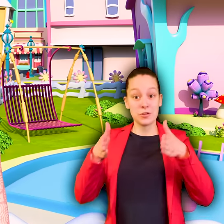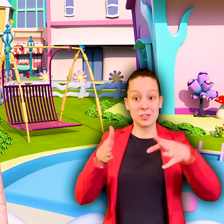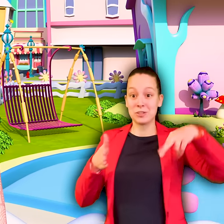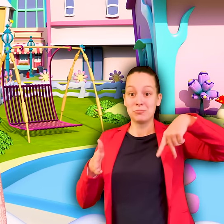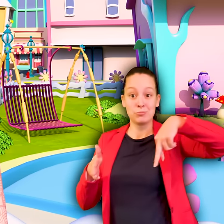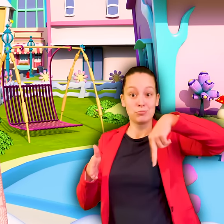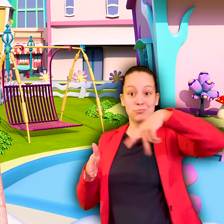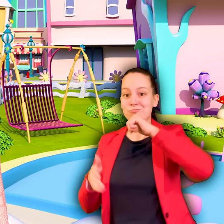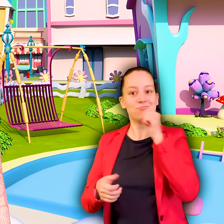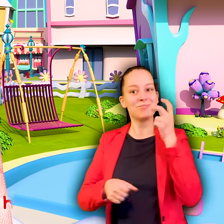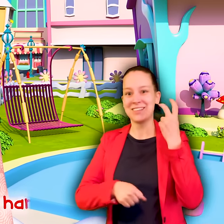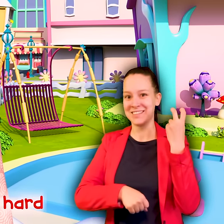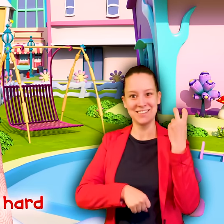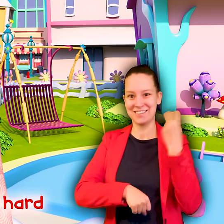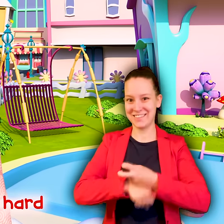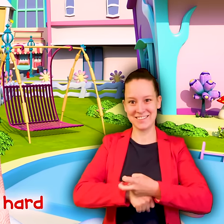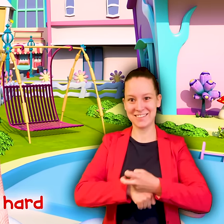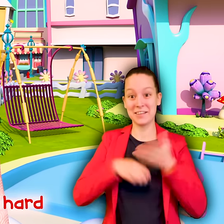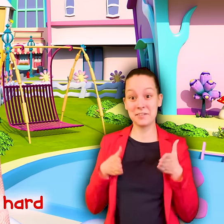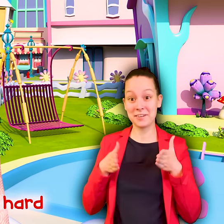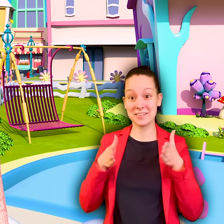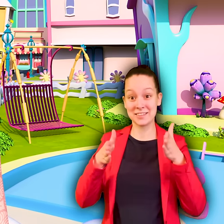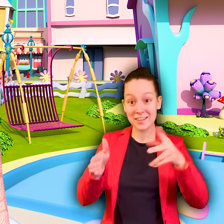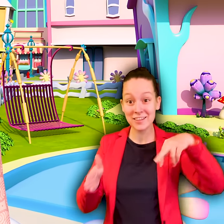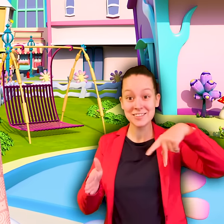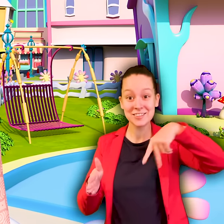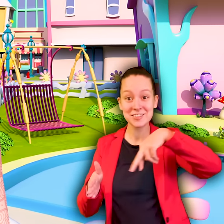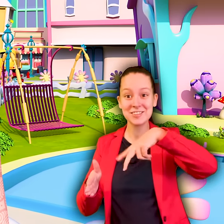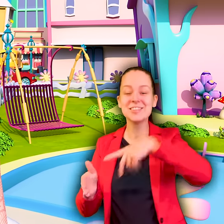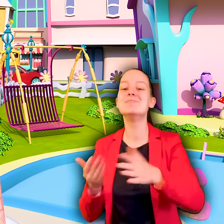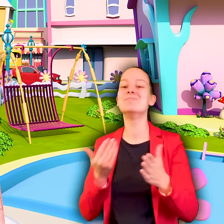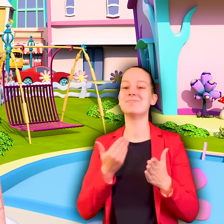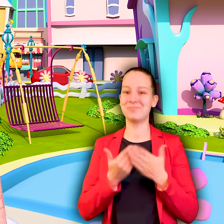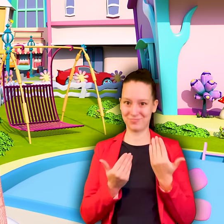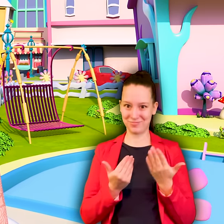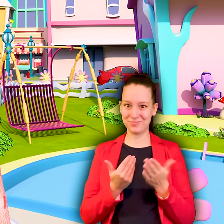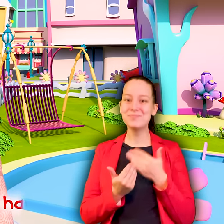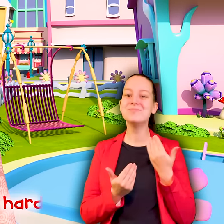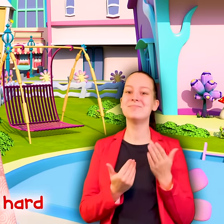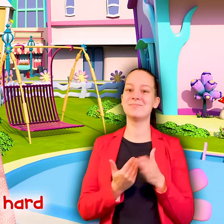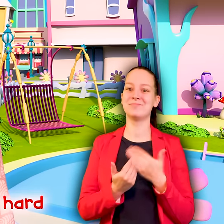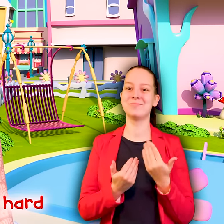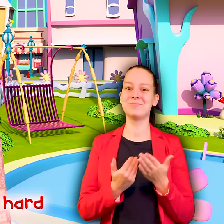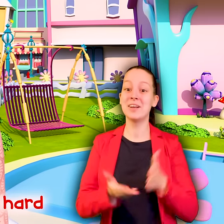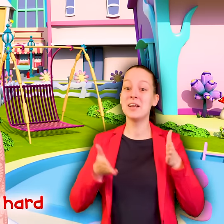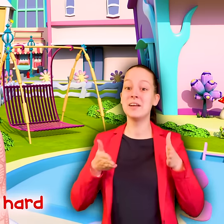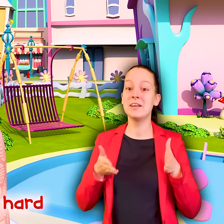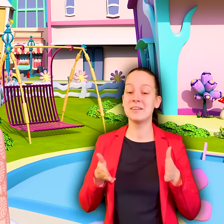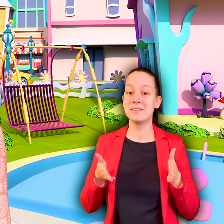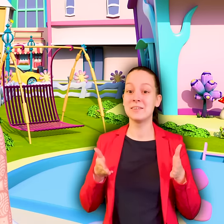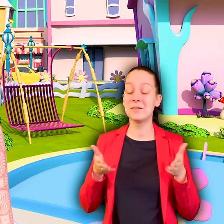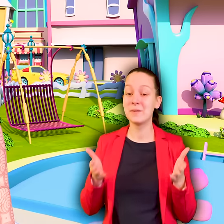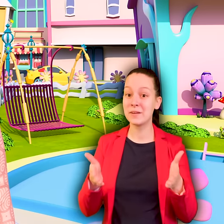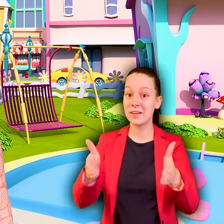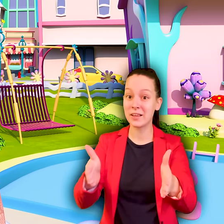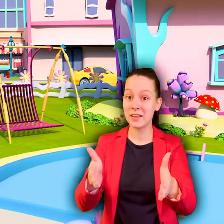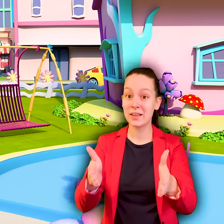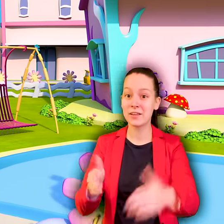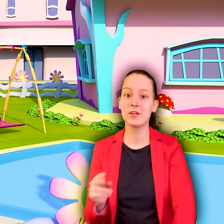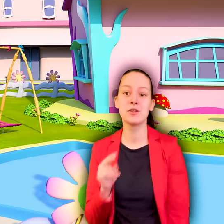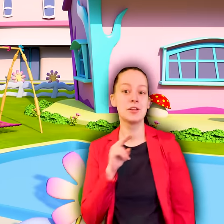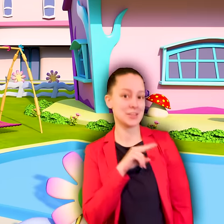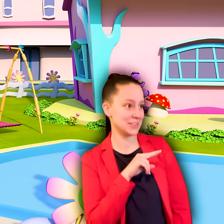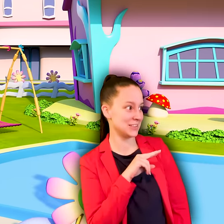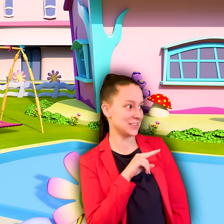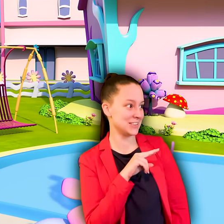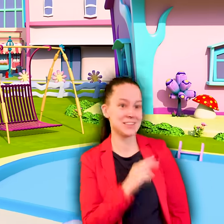crossing the street is not that hard crossing the street is not that hard first